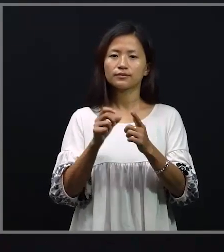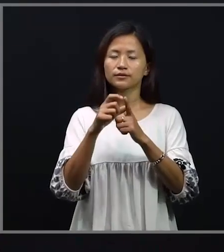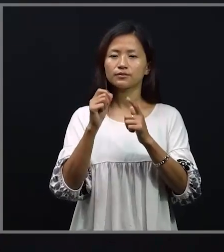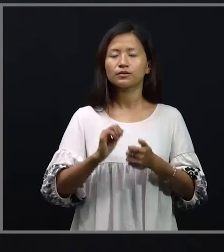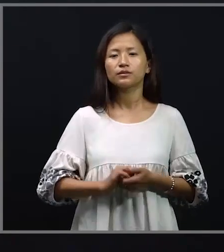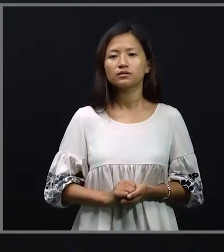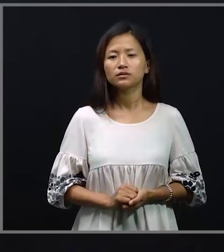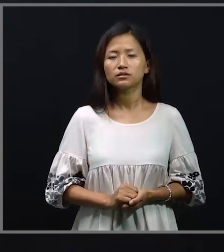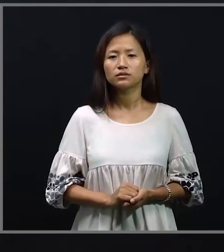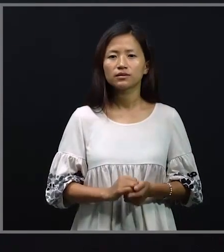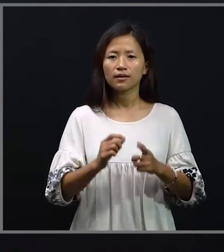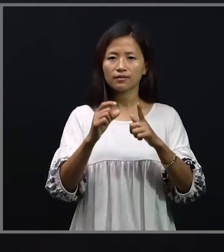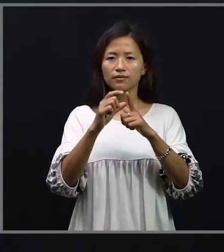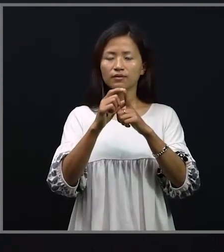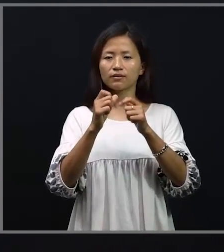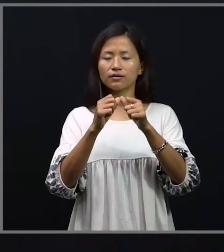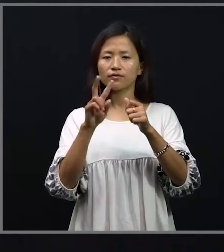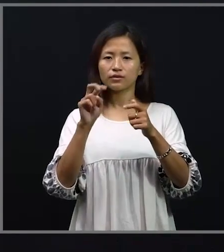Okay,